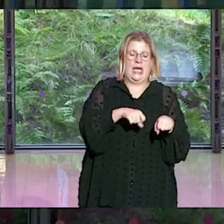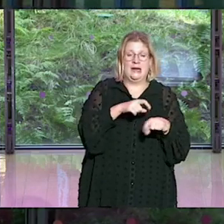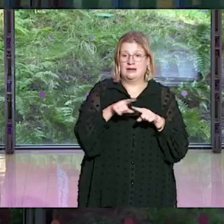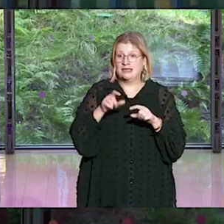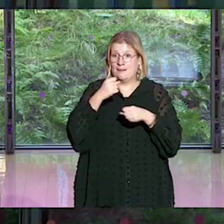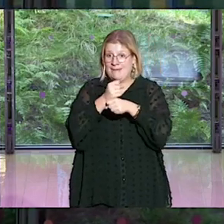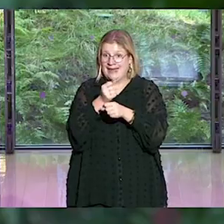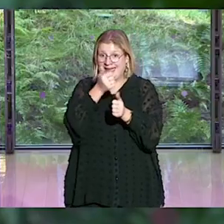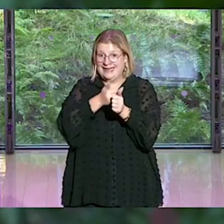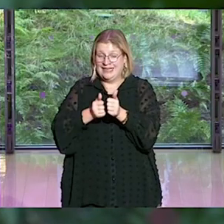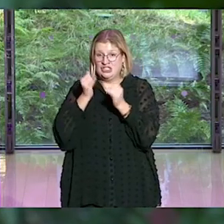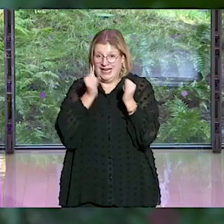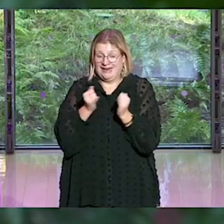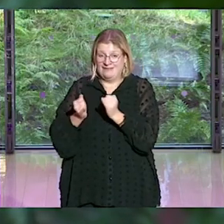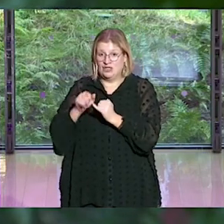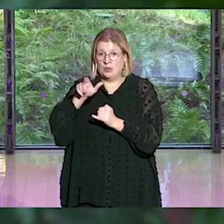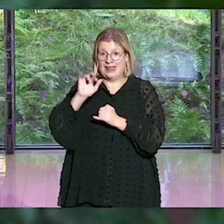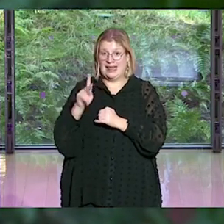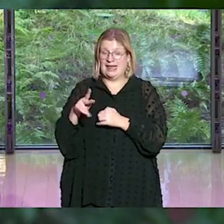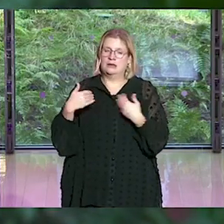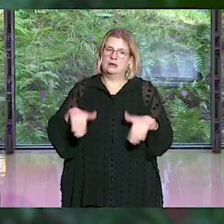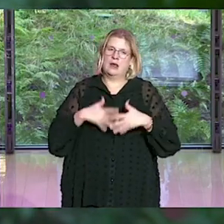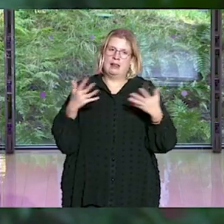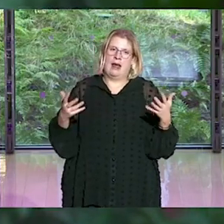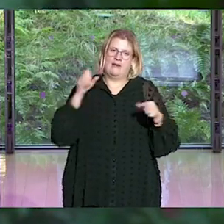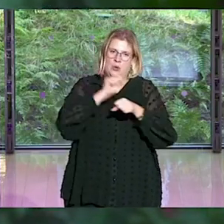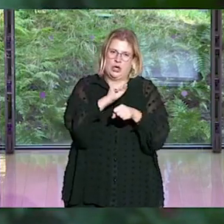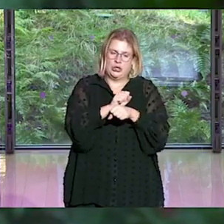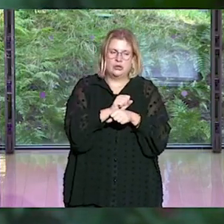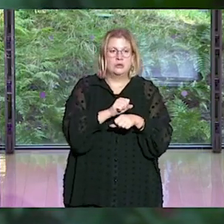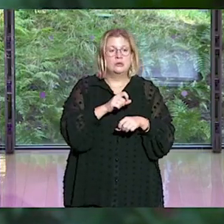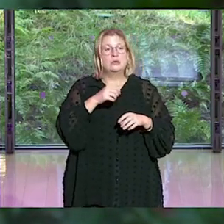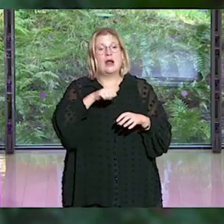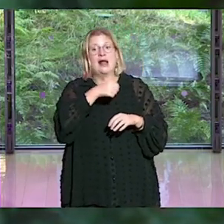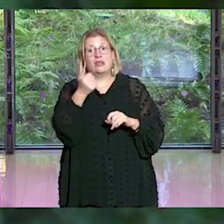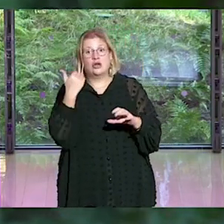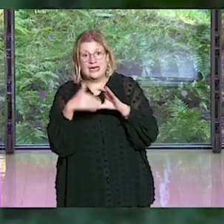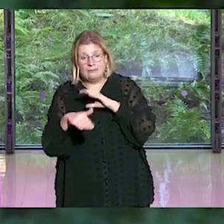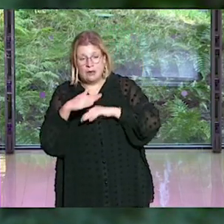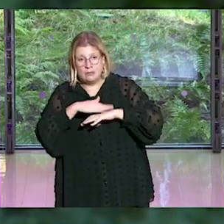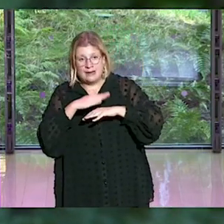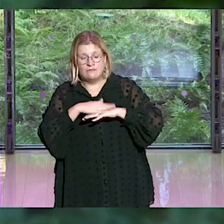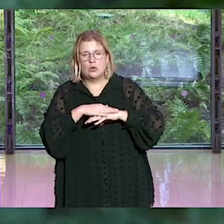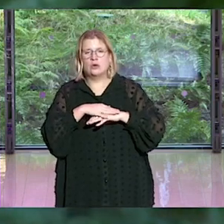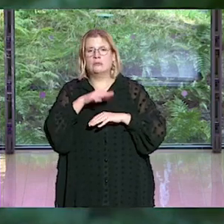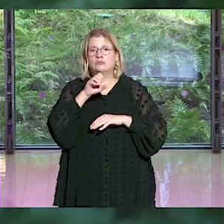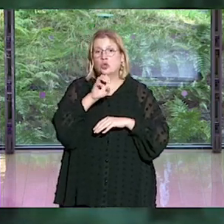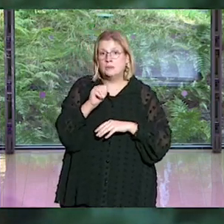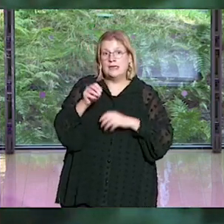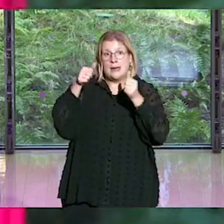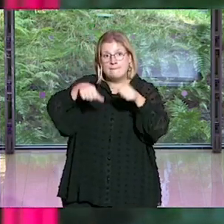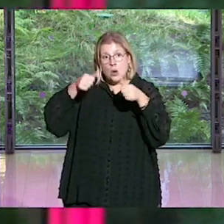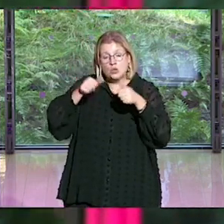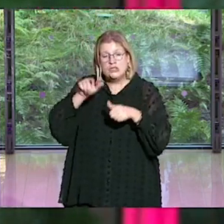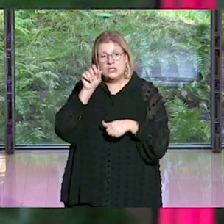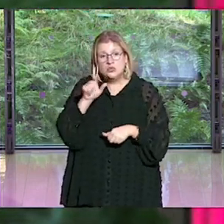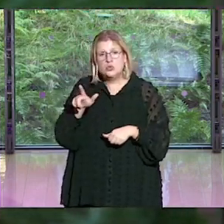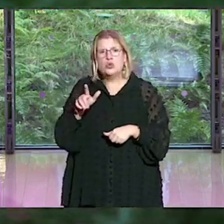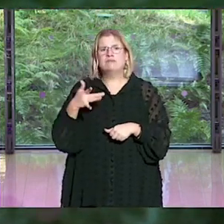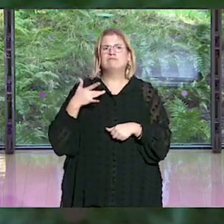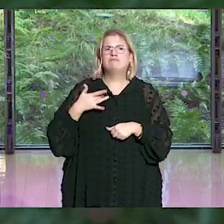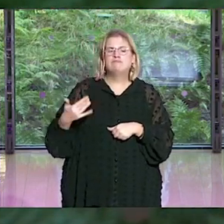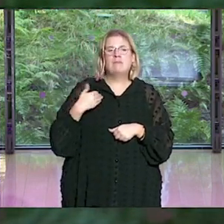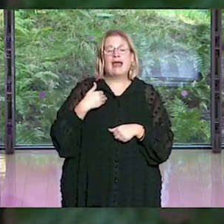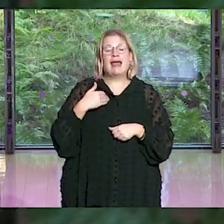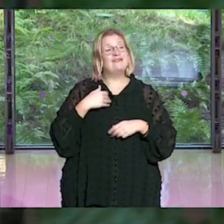really cumbersome. Most email platforms and other social posting tools will have some kind of like